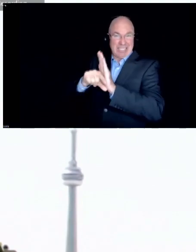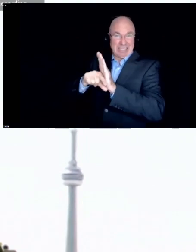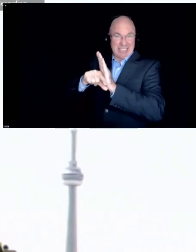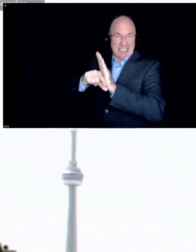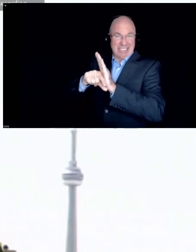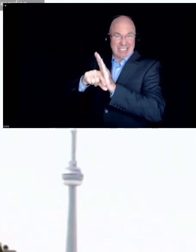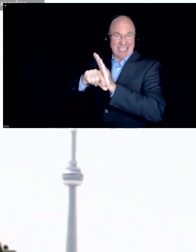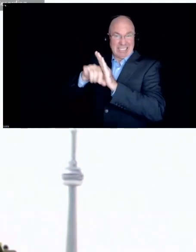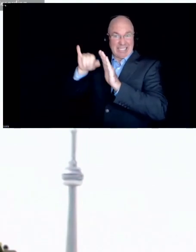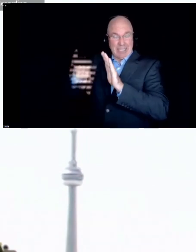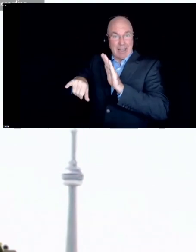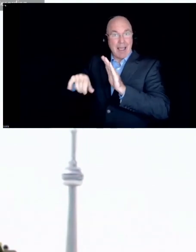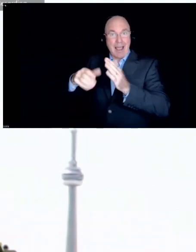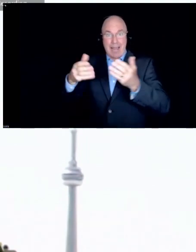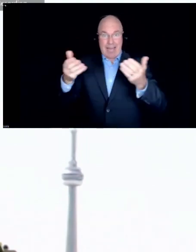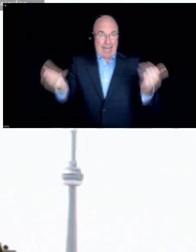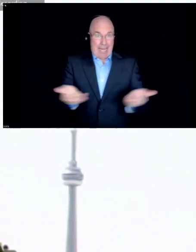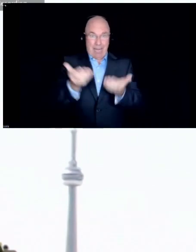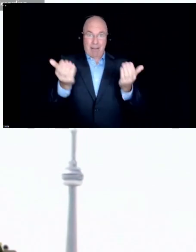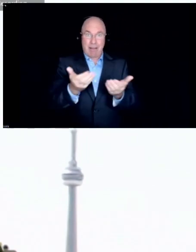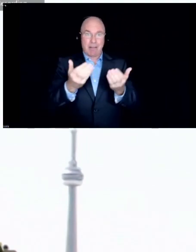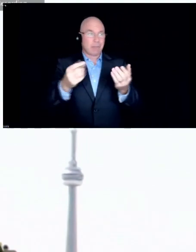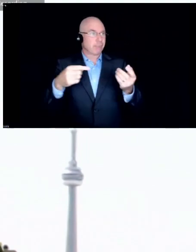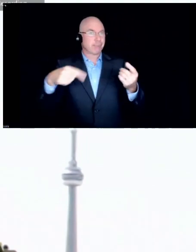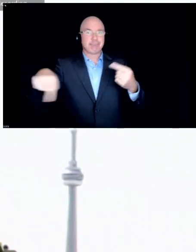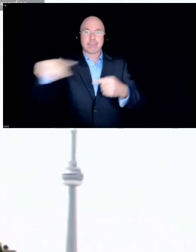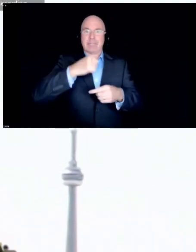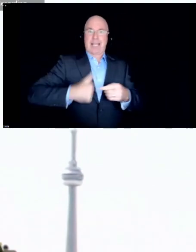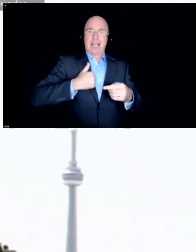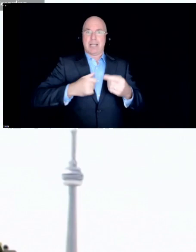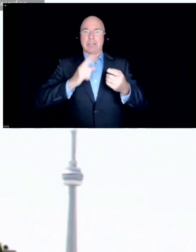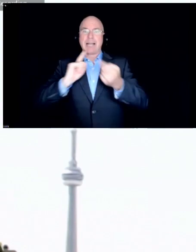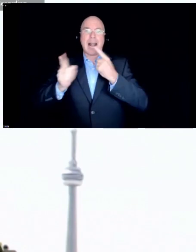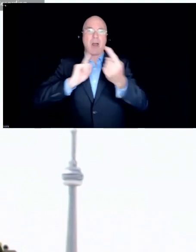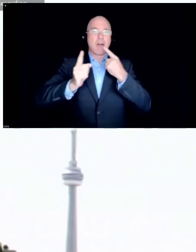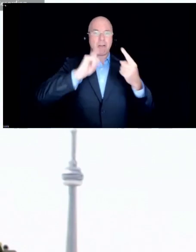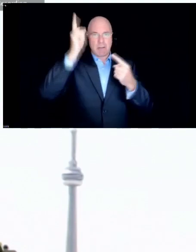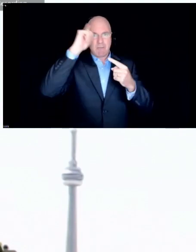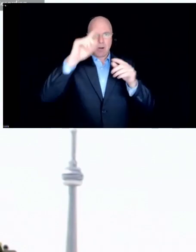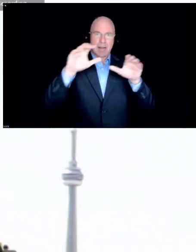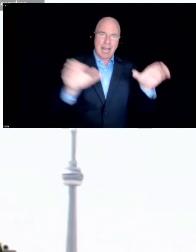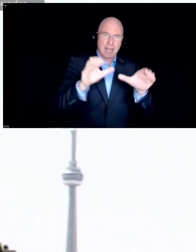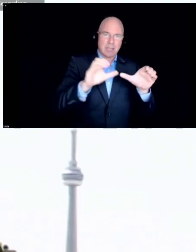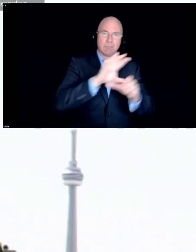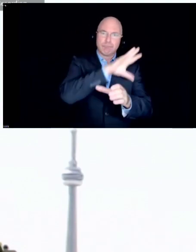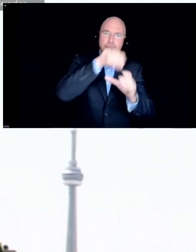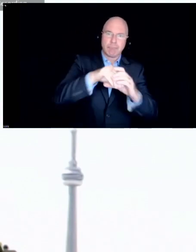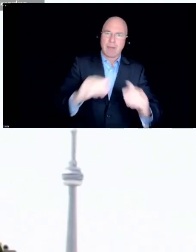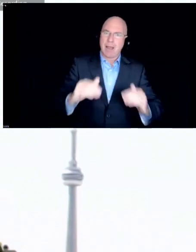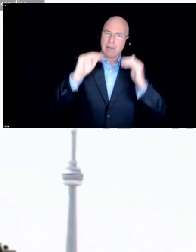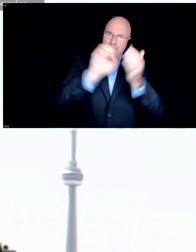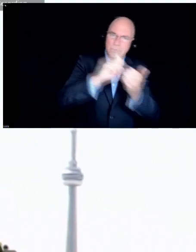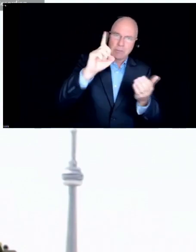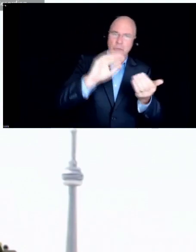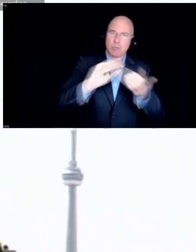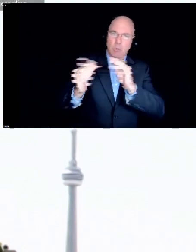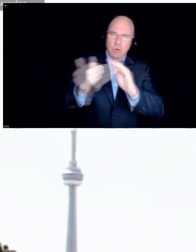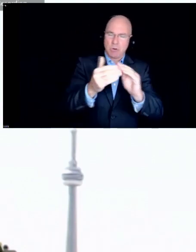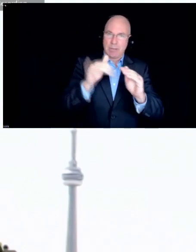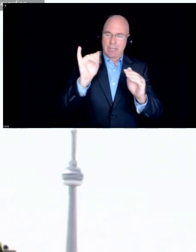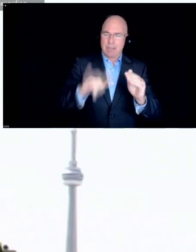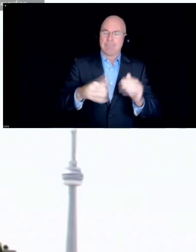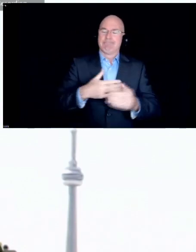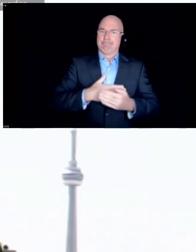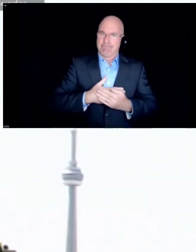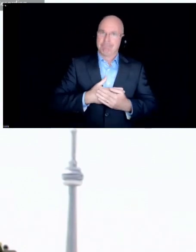support the work of these national dialogues for action on inclusive higher education and communities. This